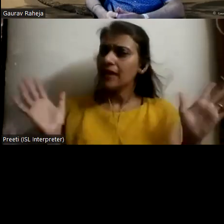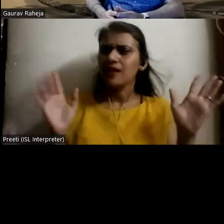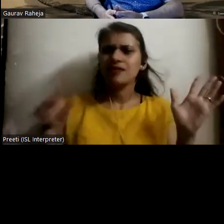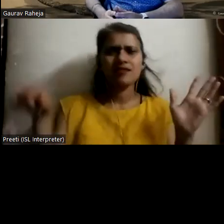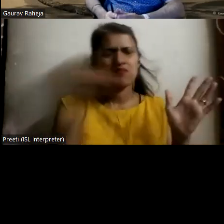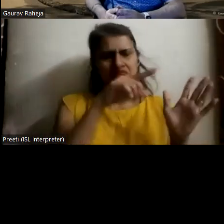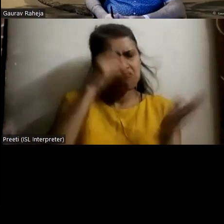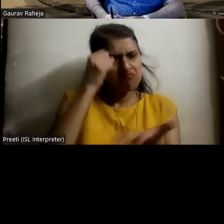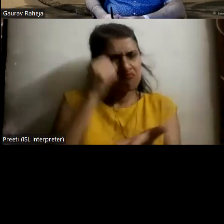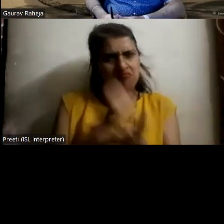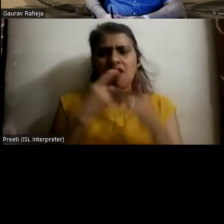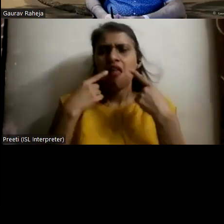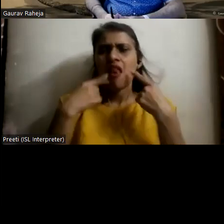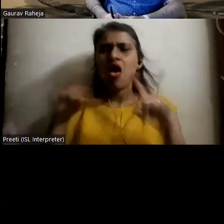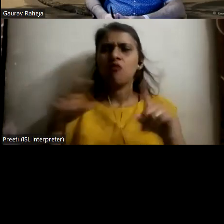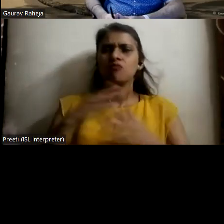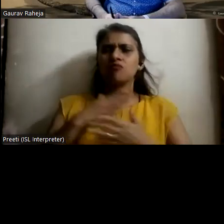the right of being together.